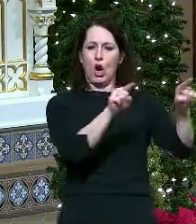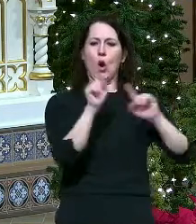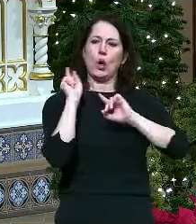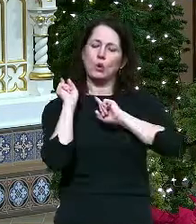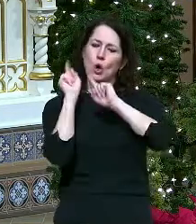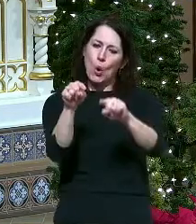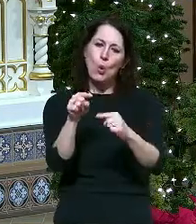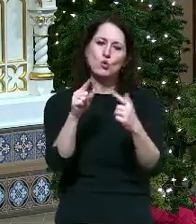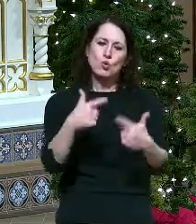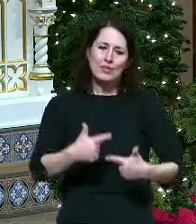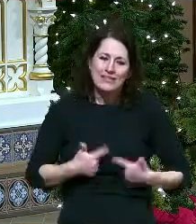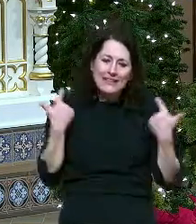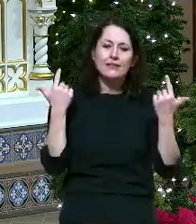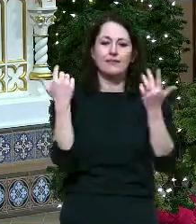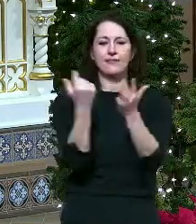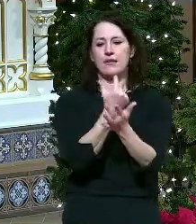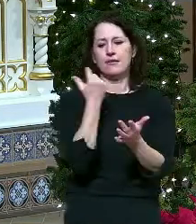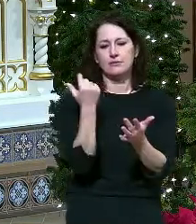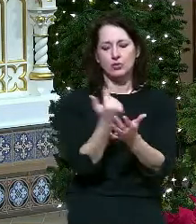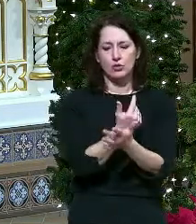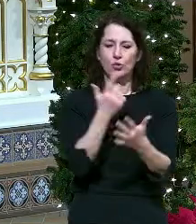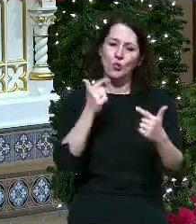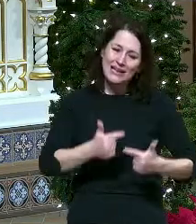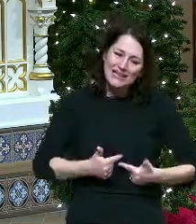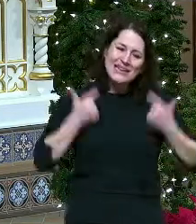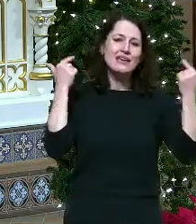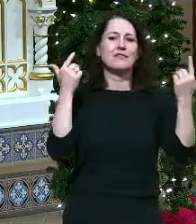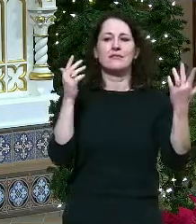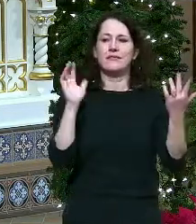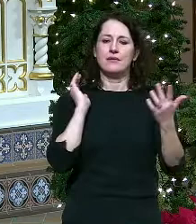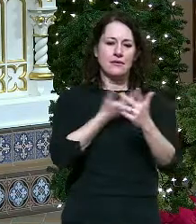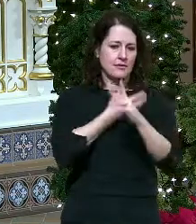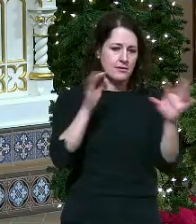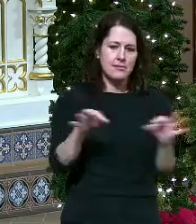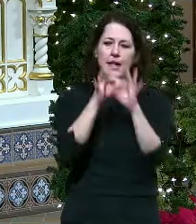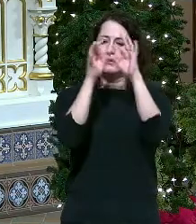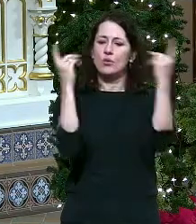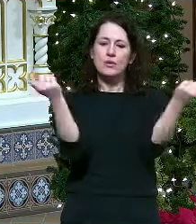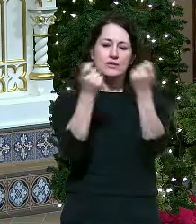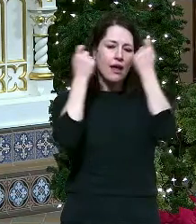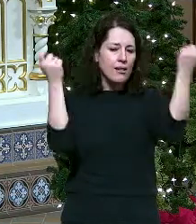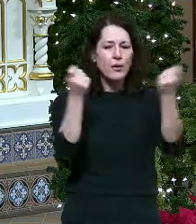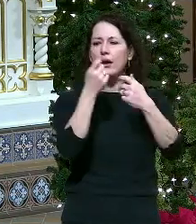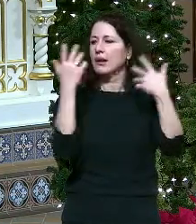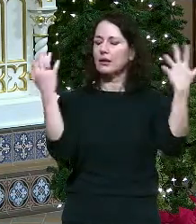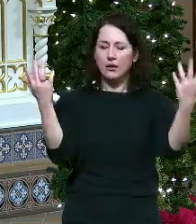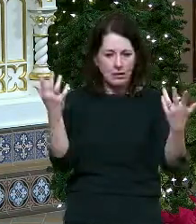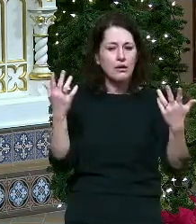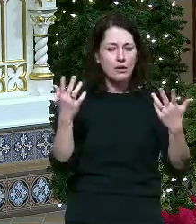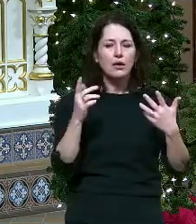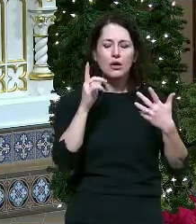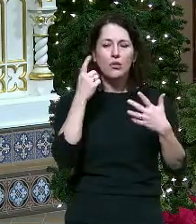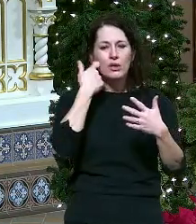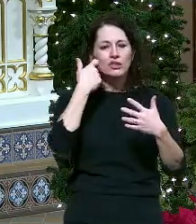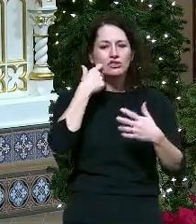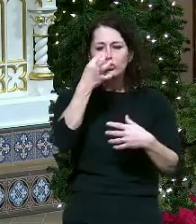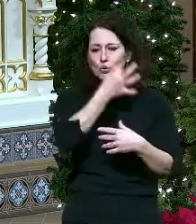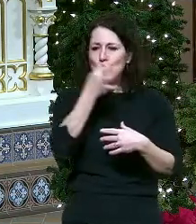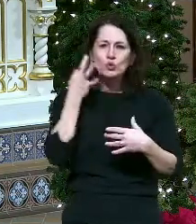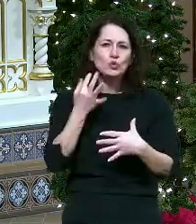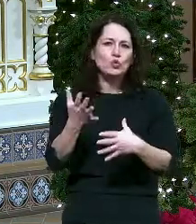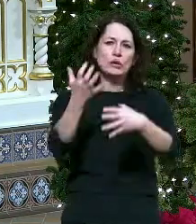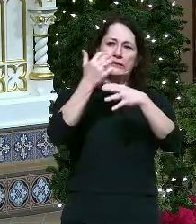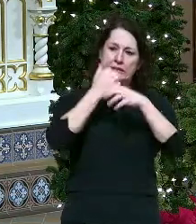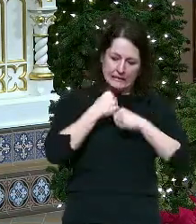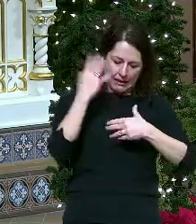out to live what we have just celebrated, what we have just received, the body of Christ. We